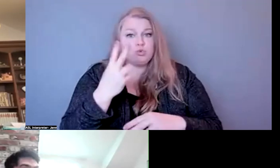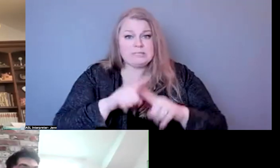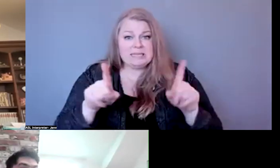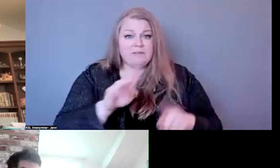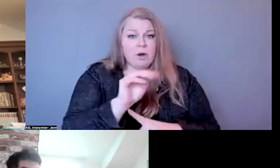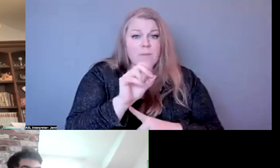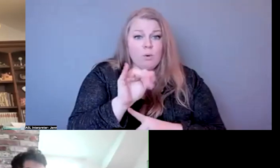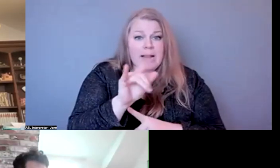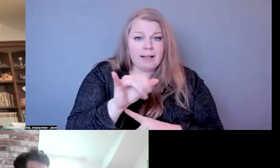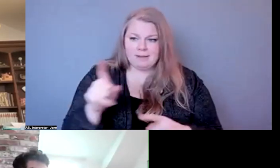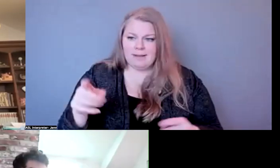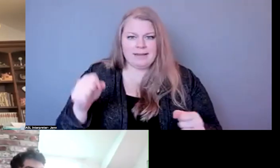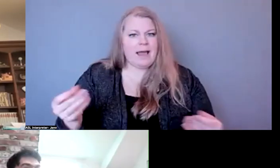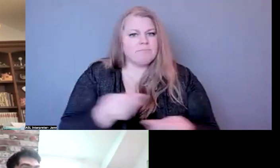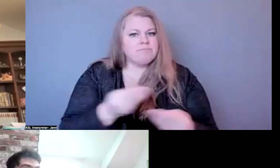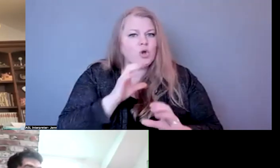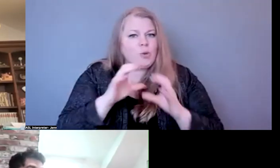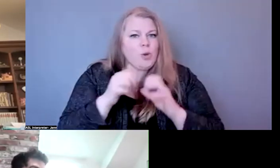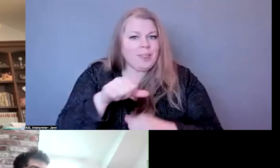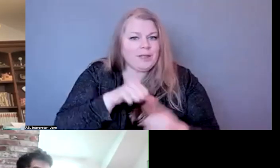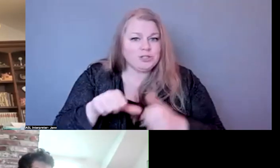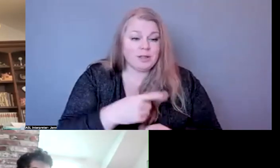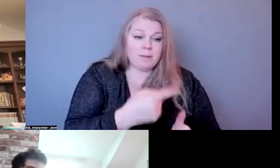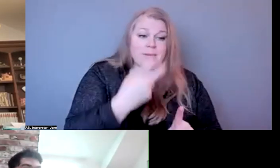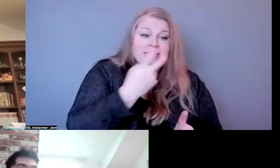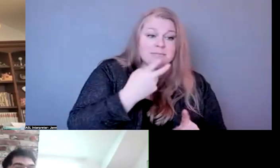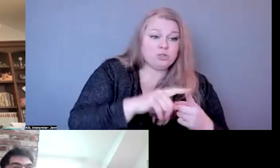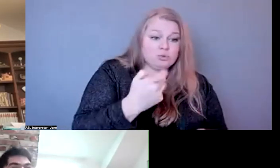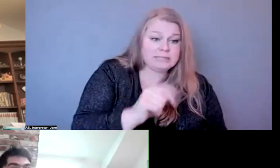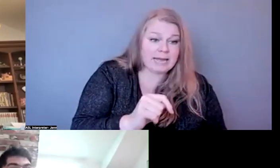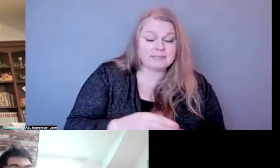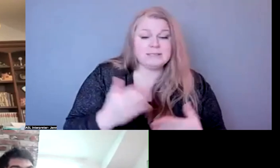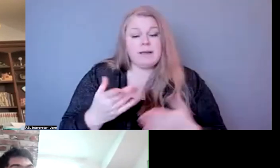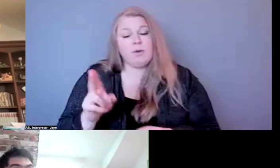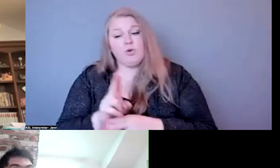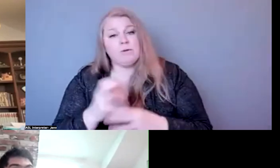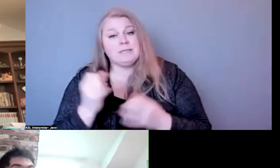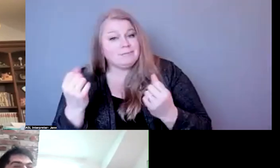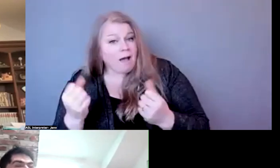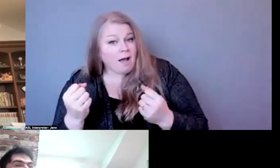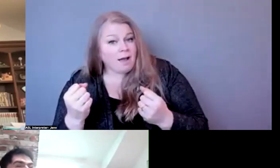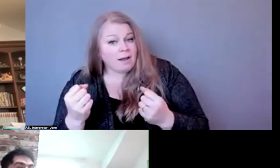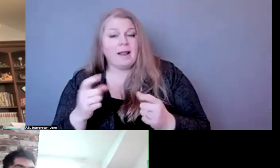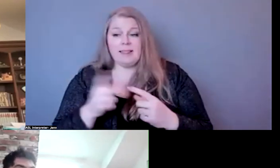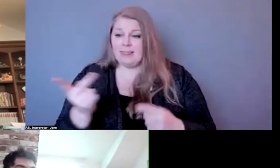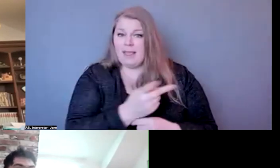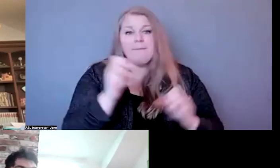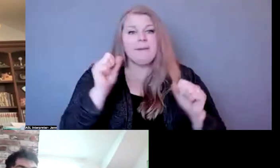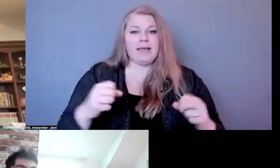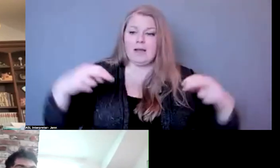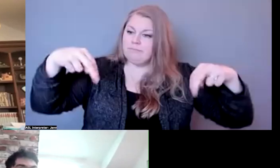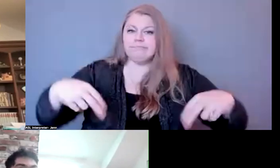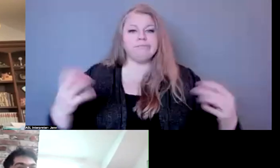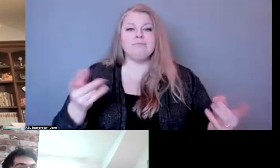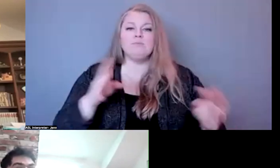able to communicate with one another. One may be using speech to text, another one may be using sign language, them having a